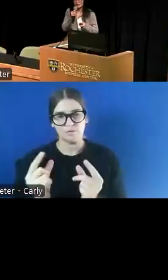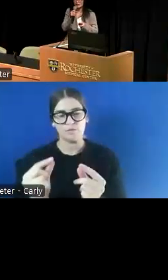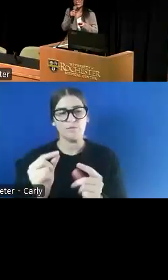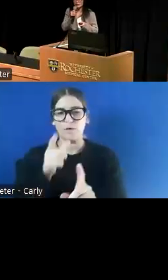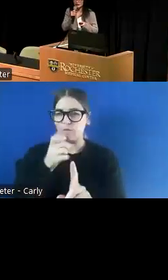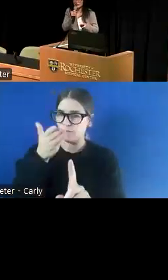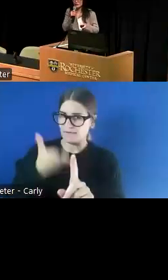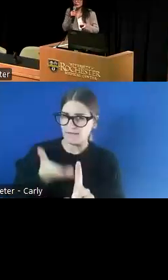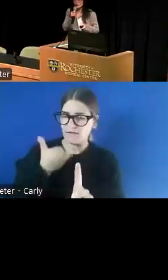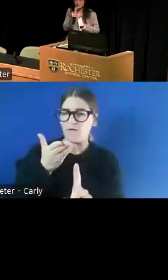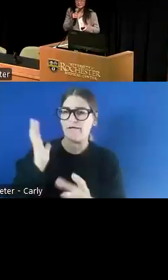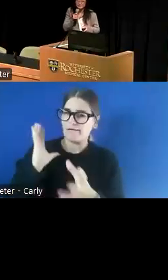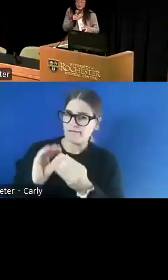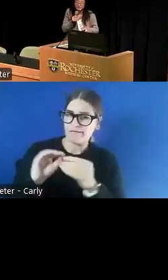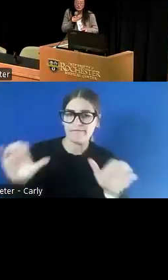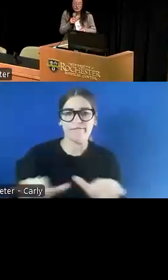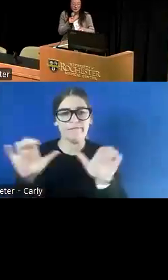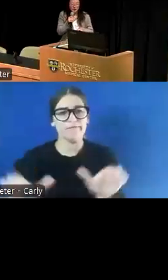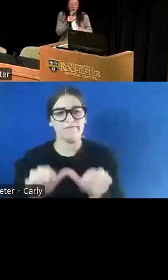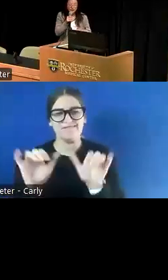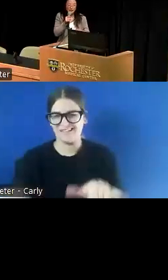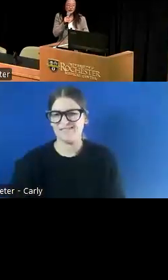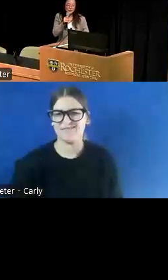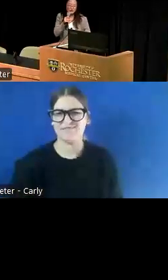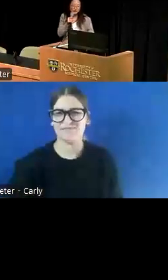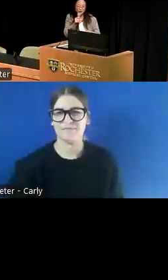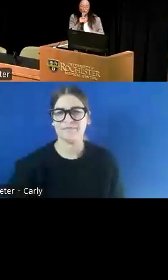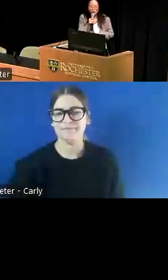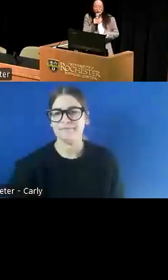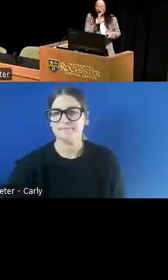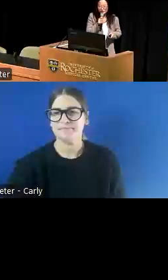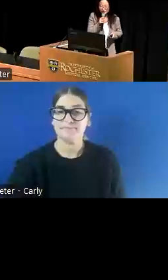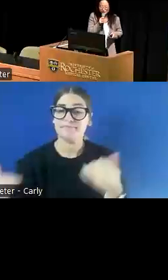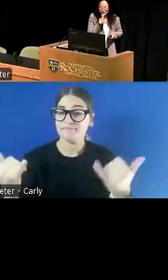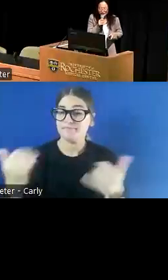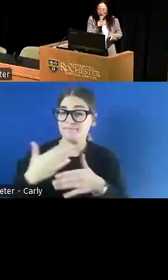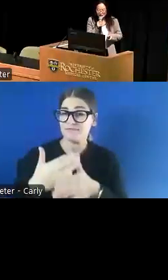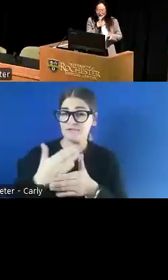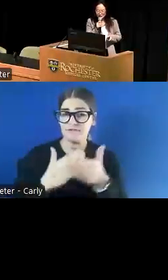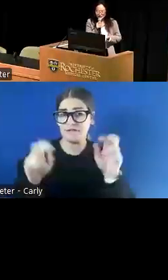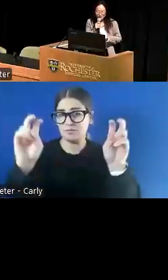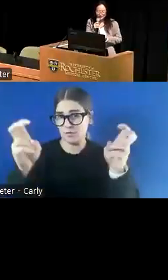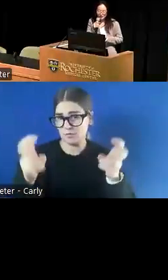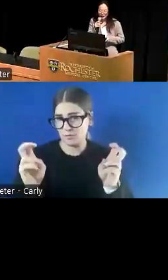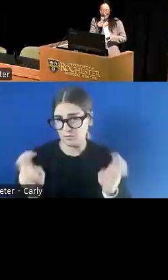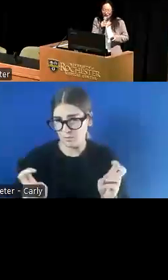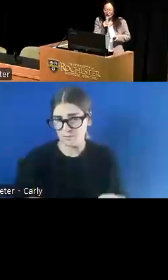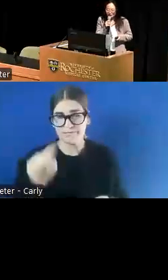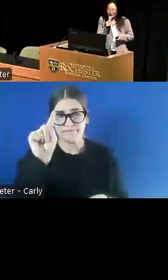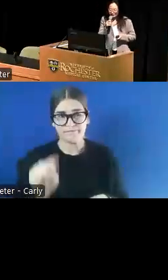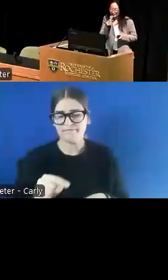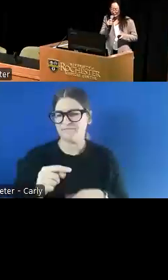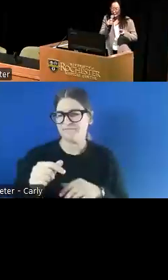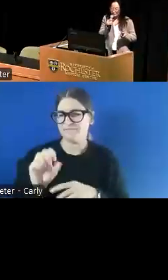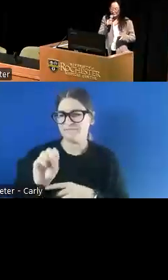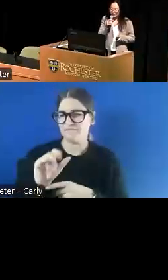that the decedent was. So I'd like to share some quotes from the suicide prevention and